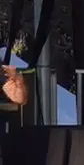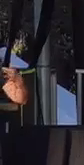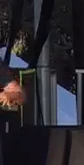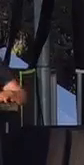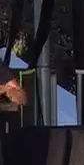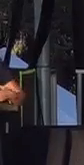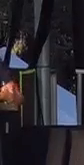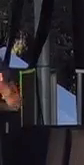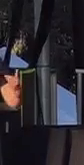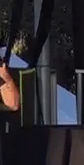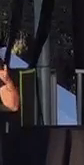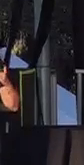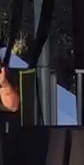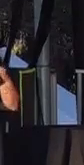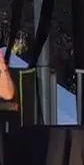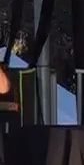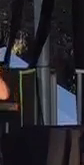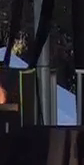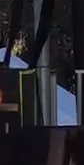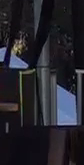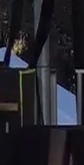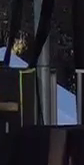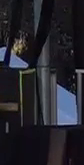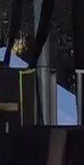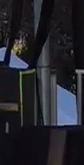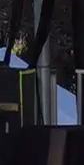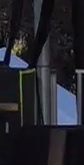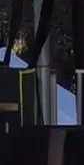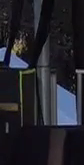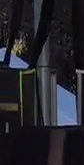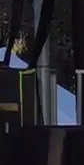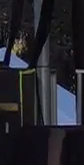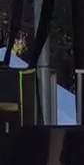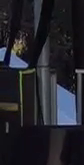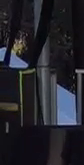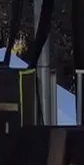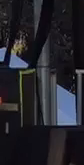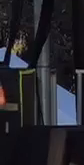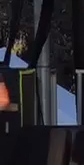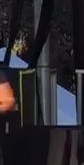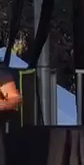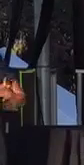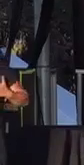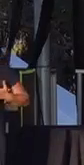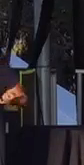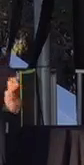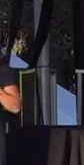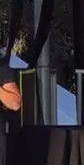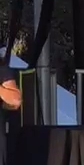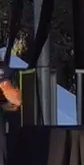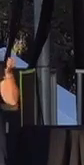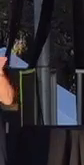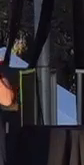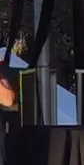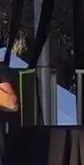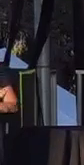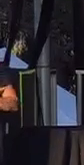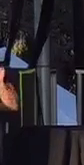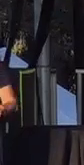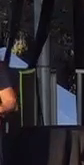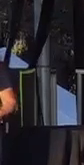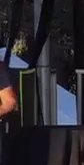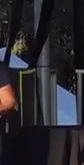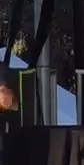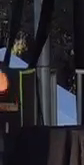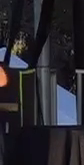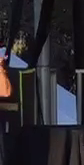quote, "Real change is possible. Shifts in hearts and minds are possible." But the